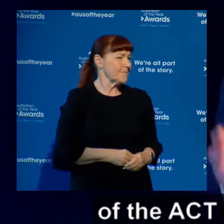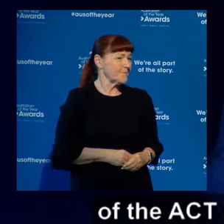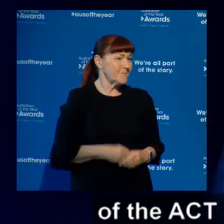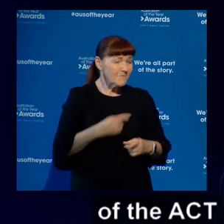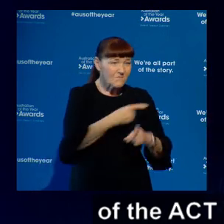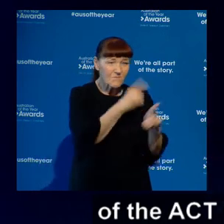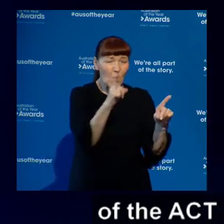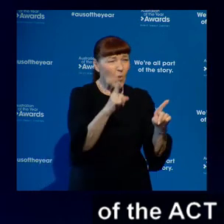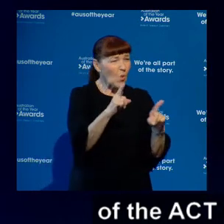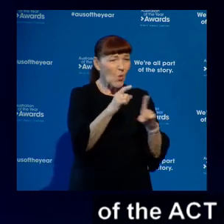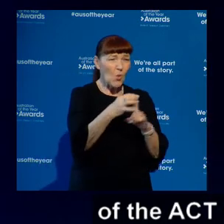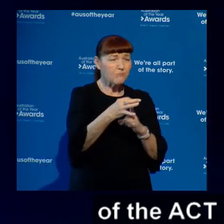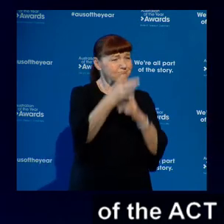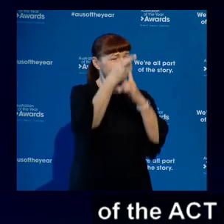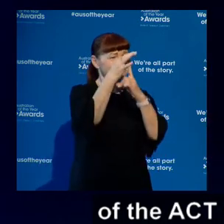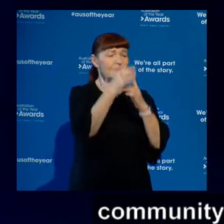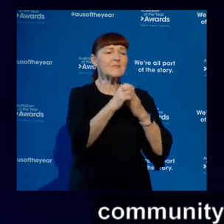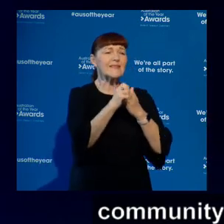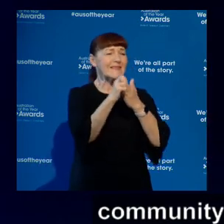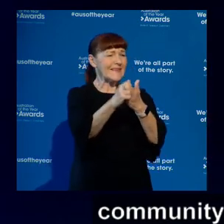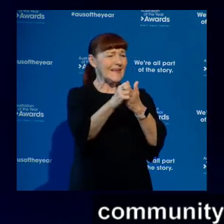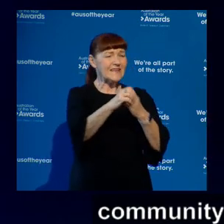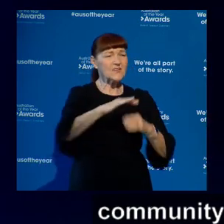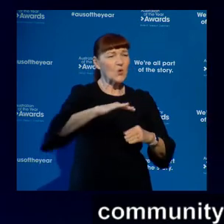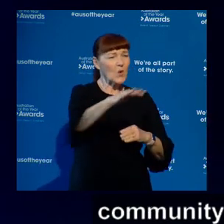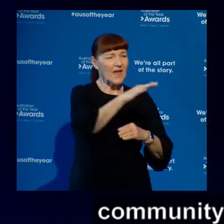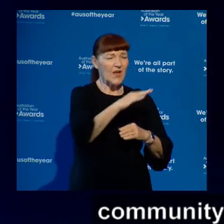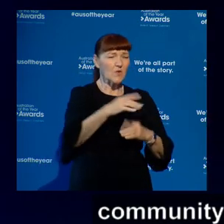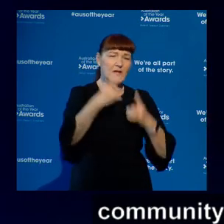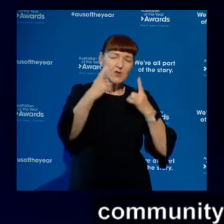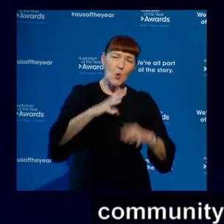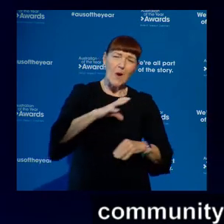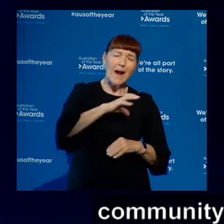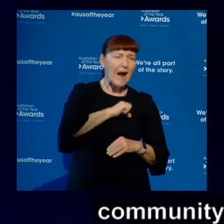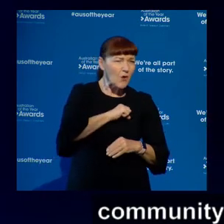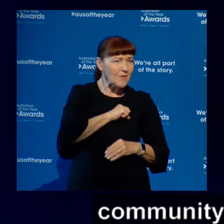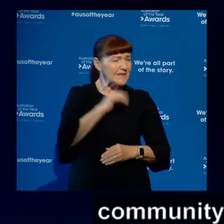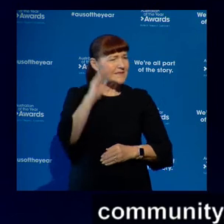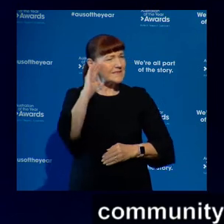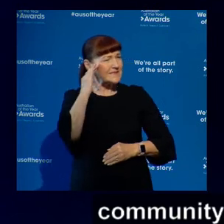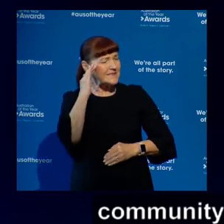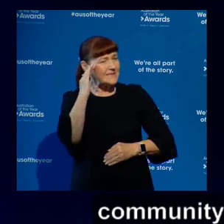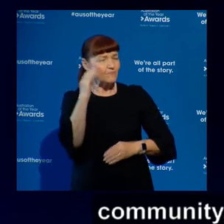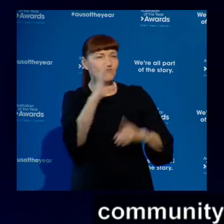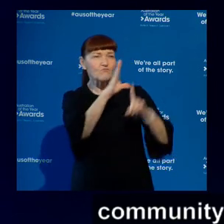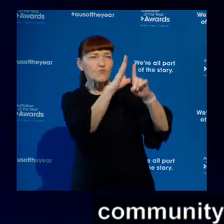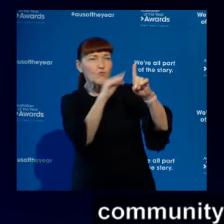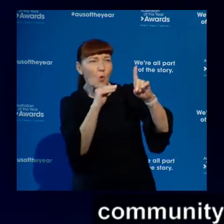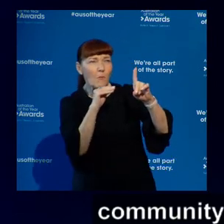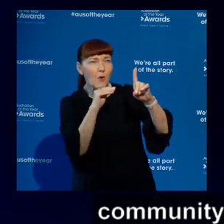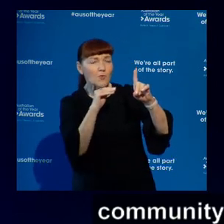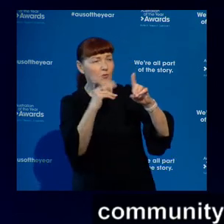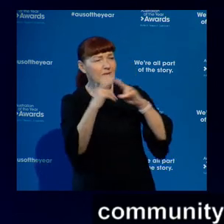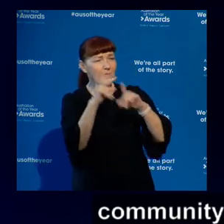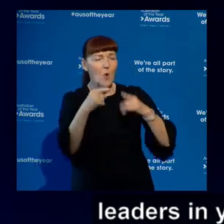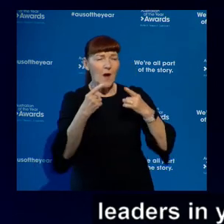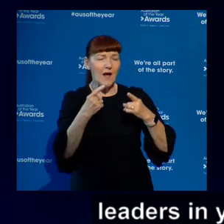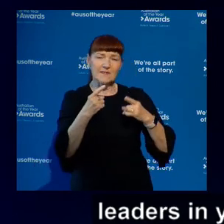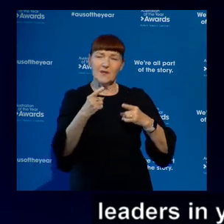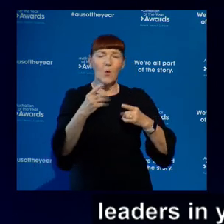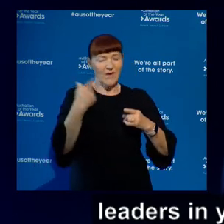You're all leaders in your fields. You demonstrate courage and resilience. You're role models who inspire us